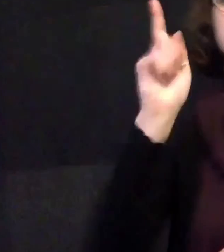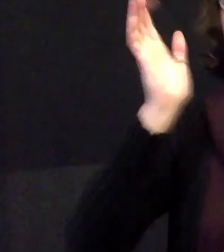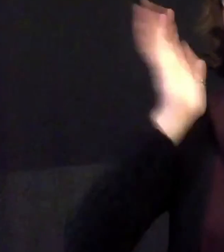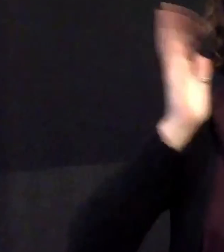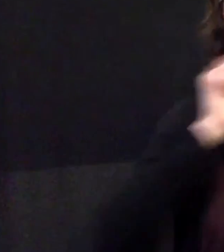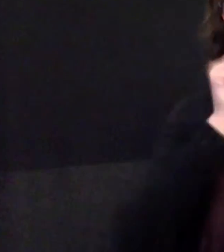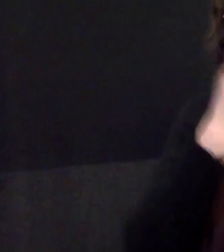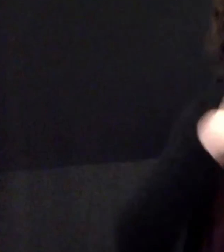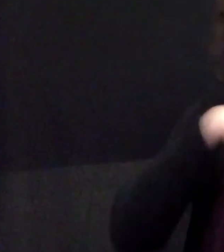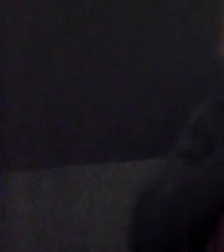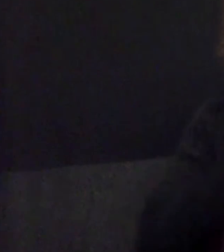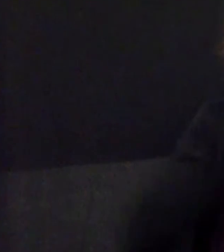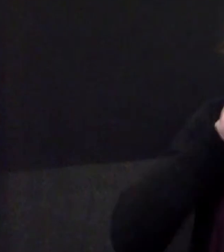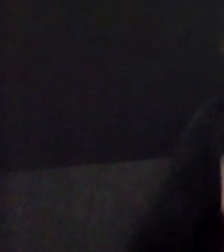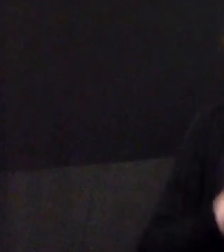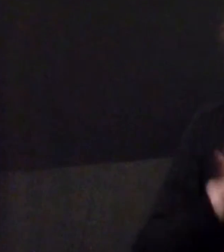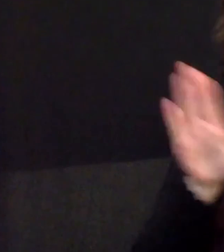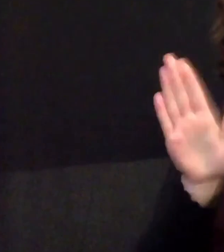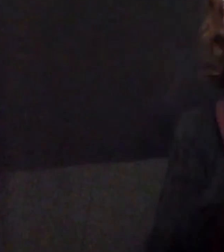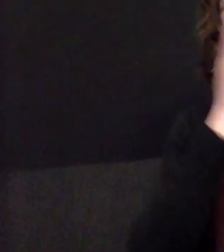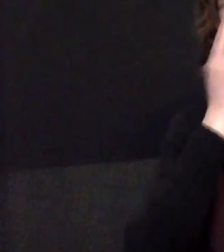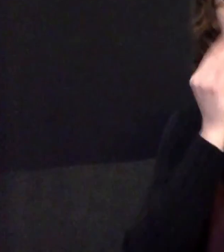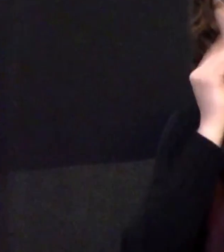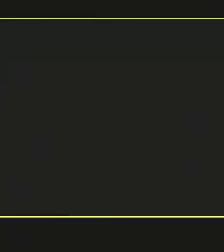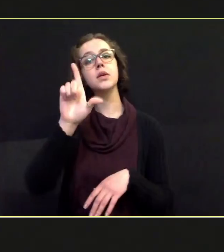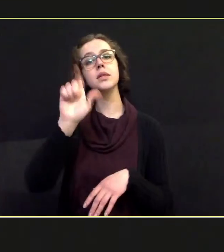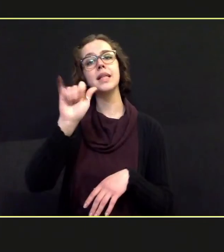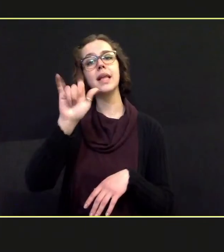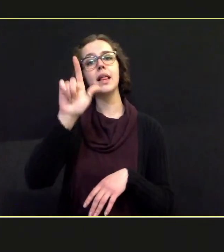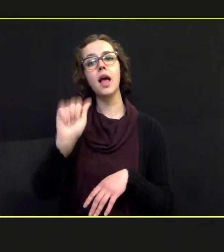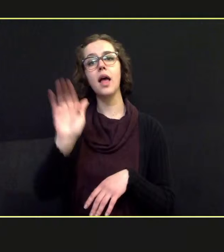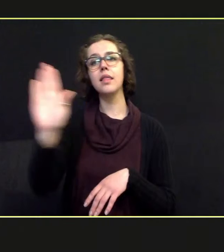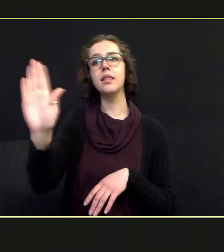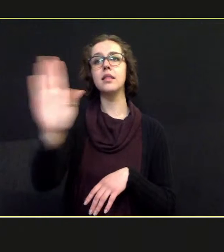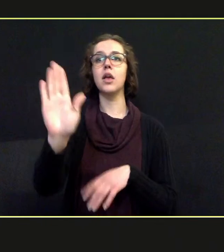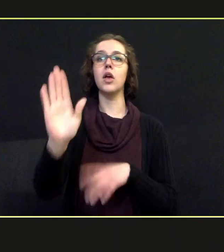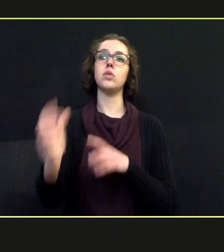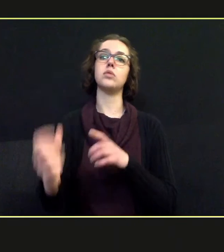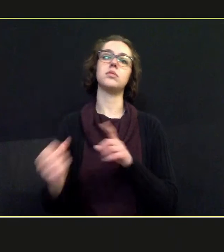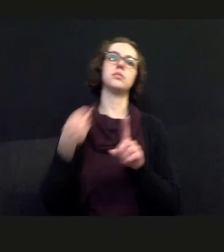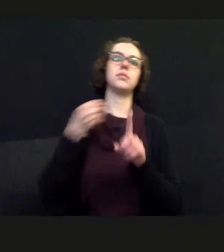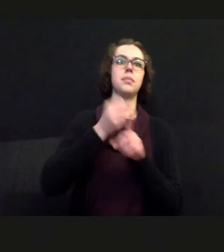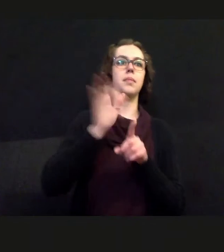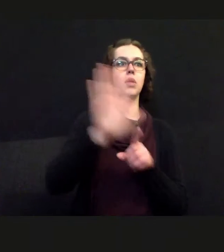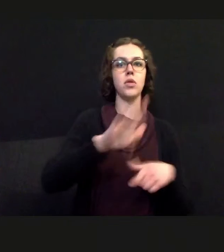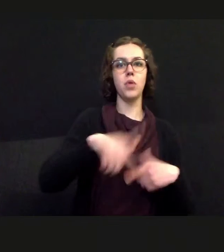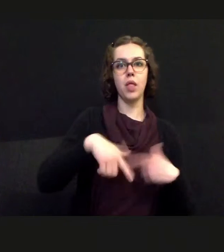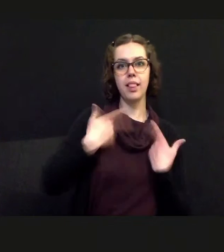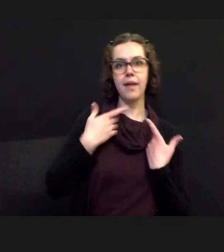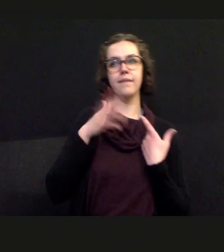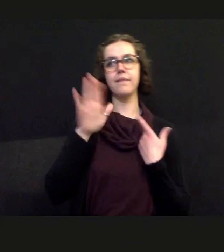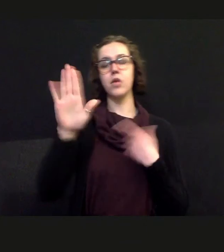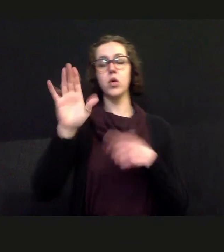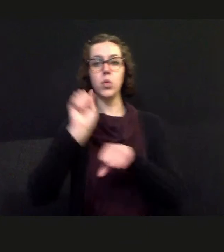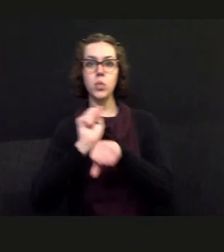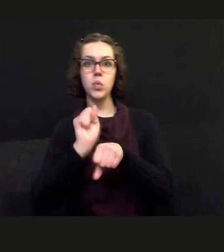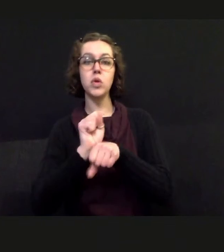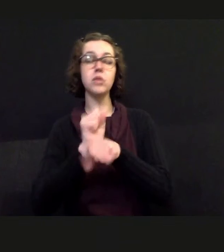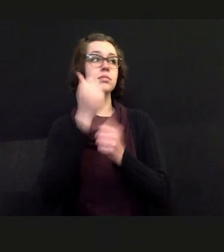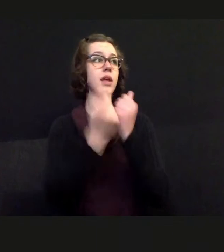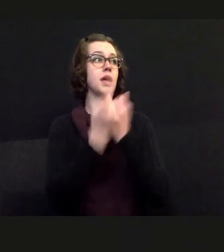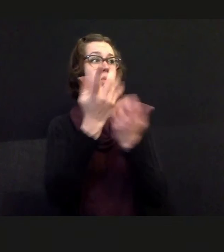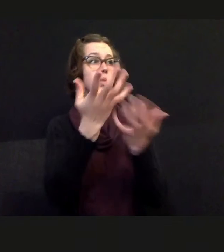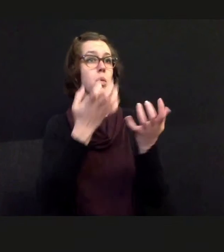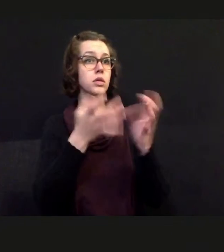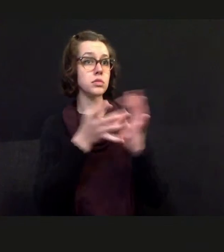about their experience with Leila or her effect on their lives and works. Anyone present is welcome to come up to the microphone to do so.